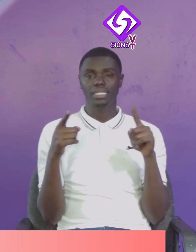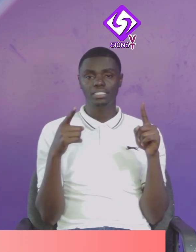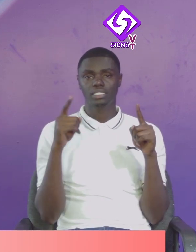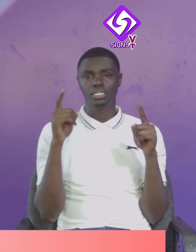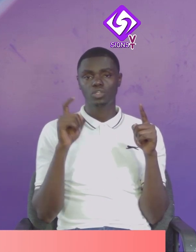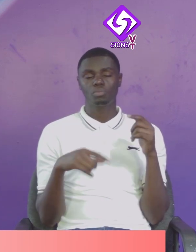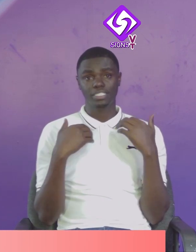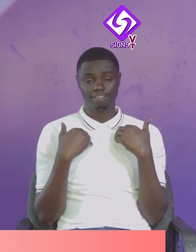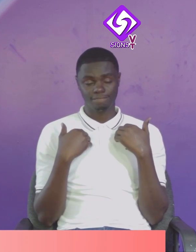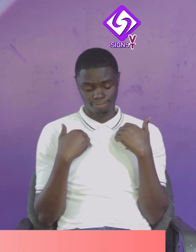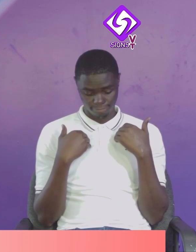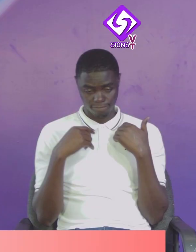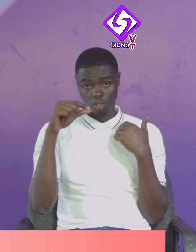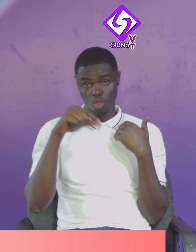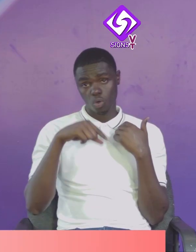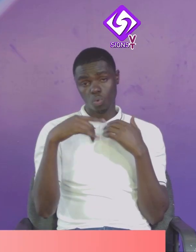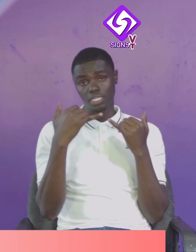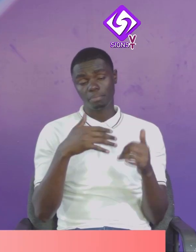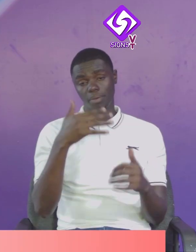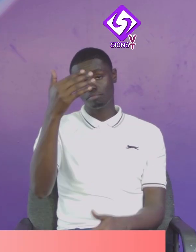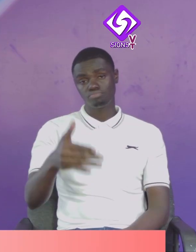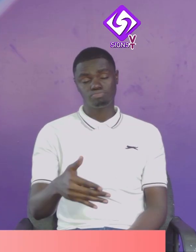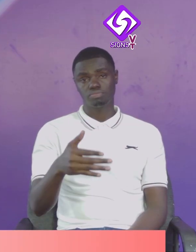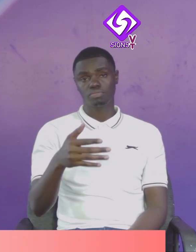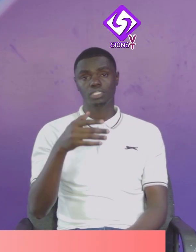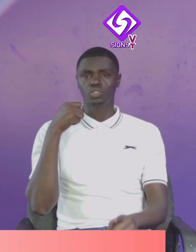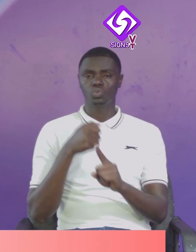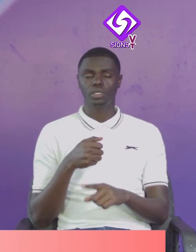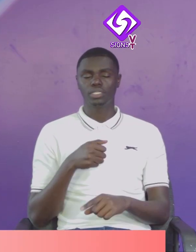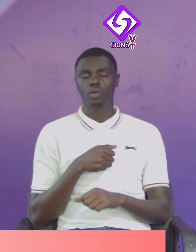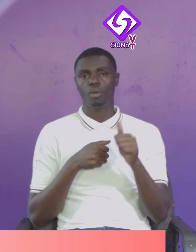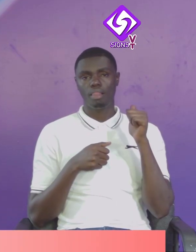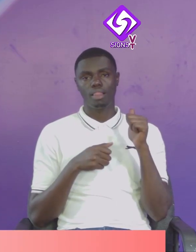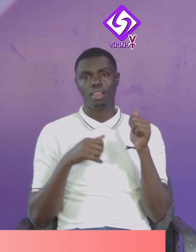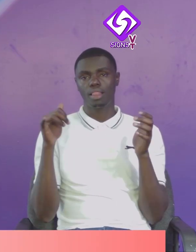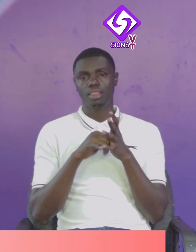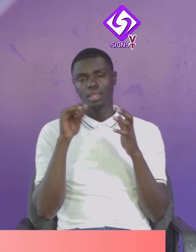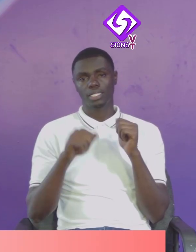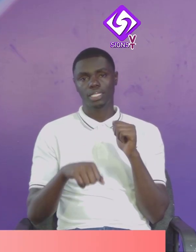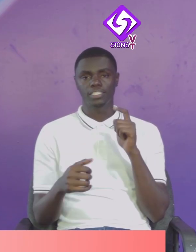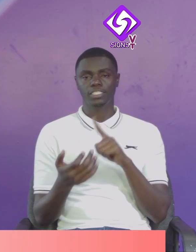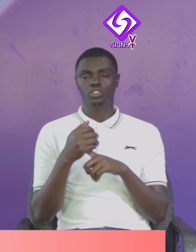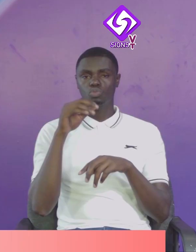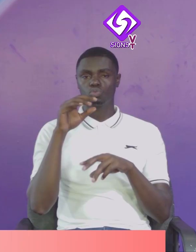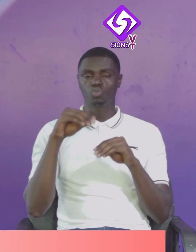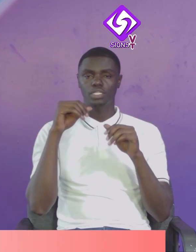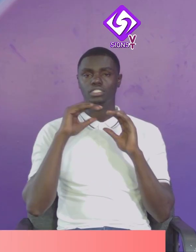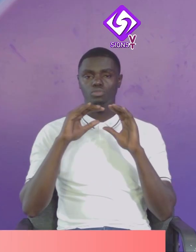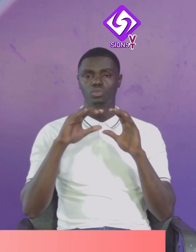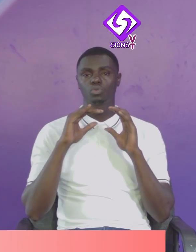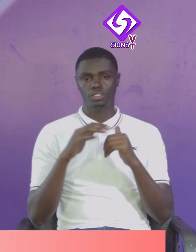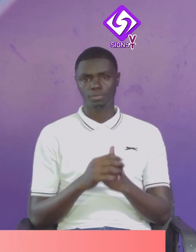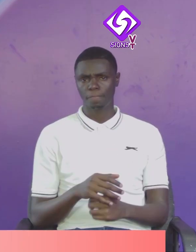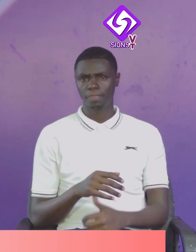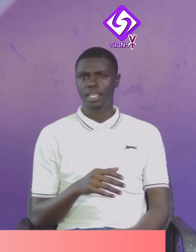have to have quality players up front in a front attacking side that can get you quality goals. When you look at the front 3 for Italy,